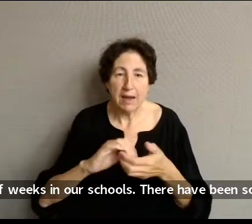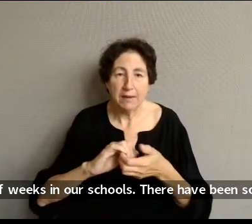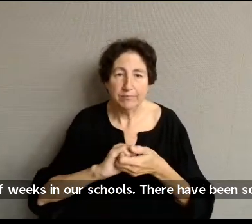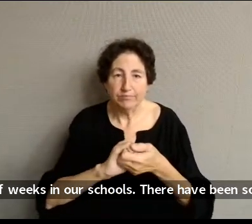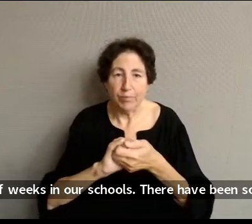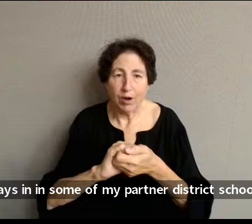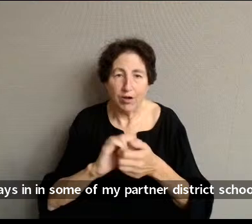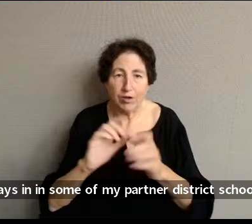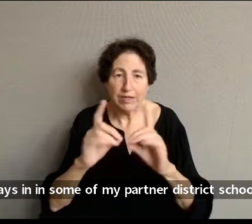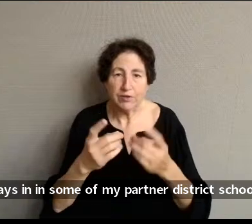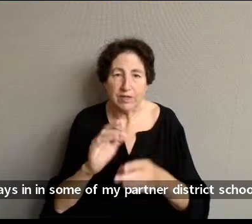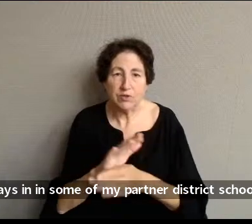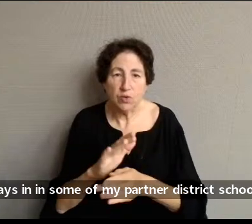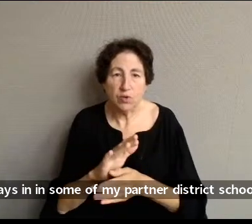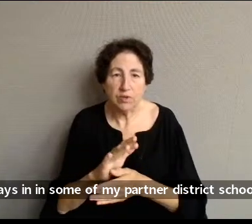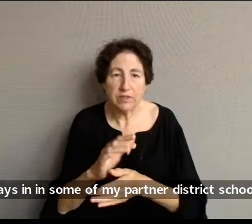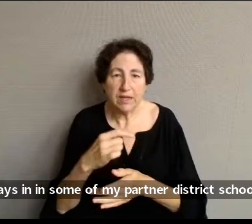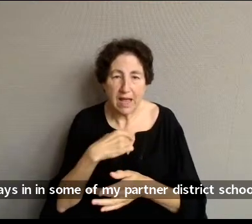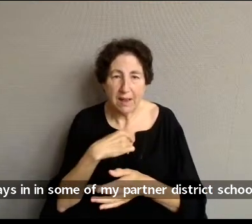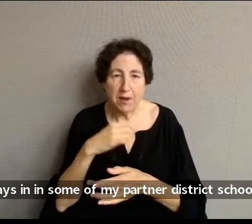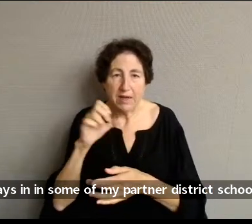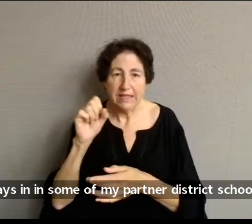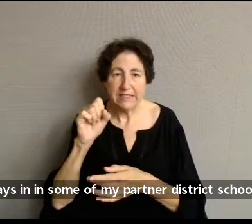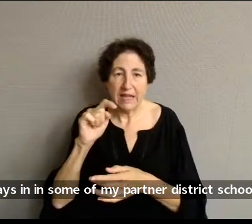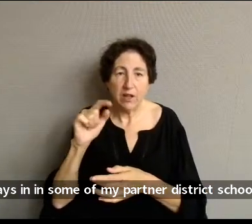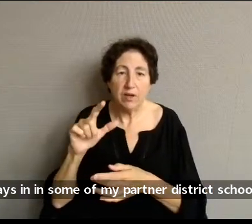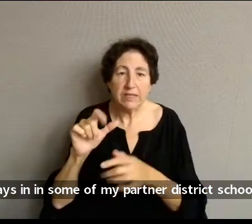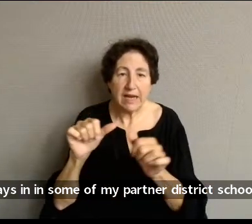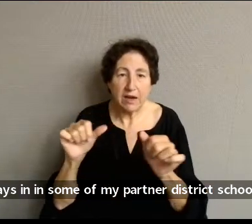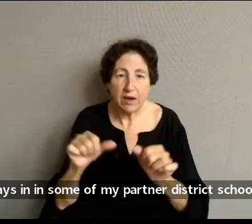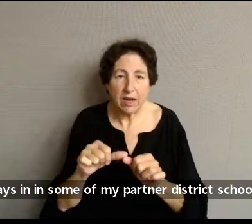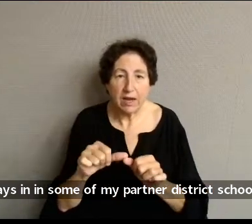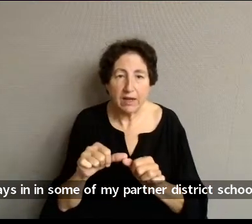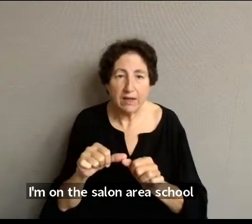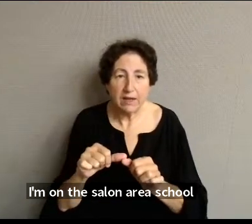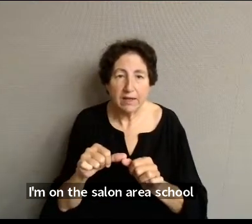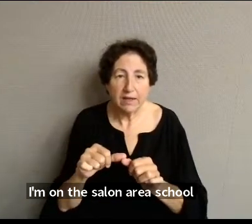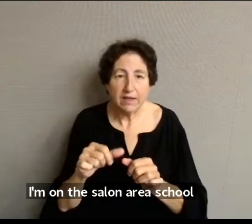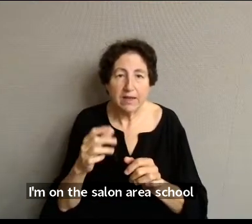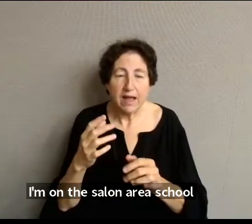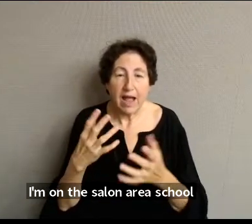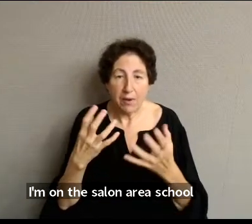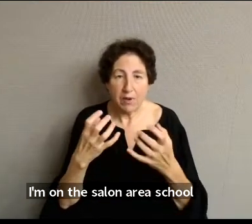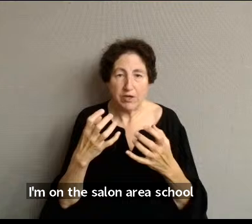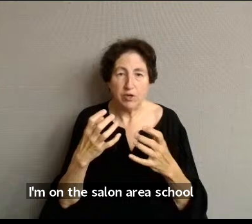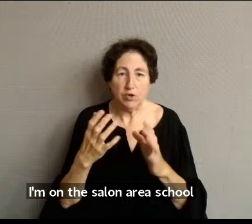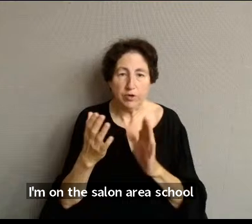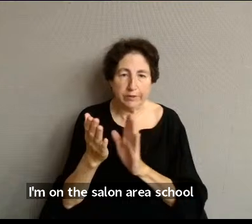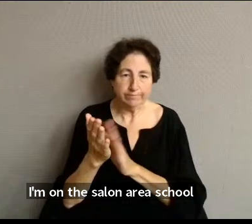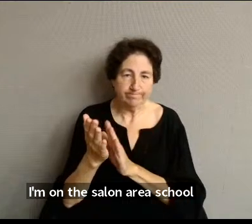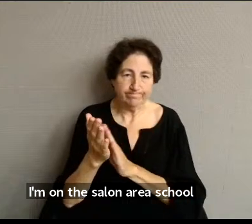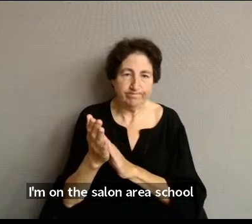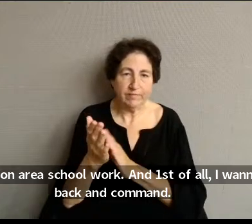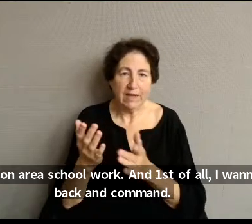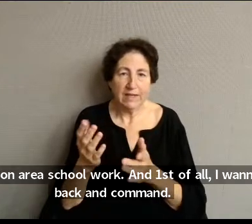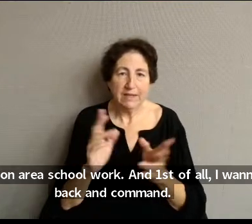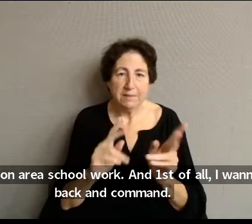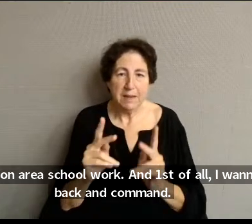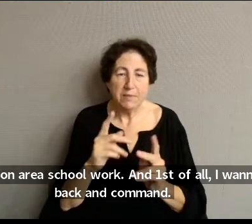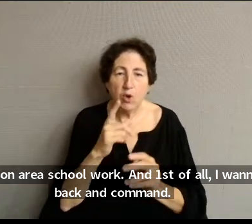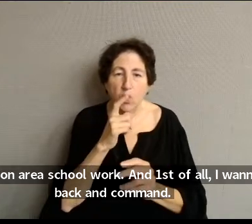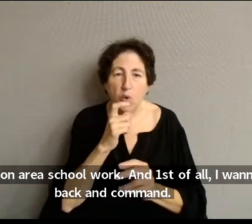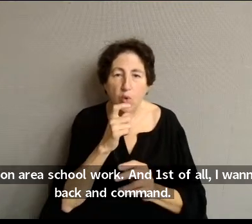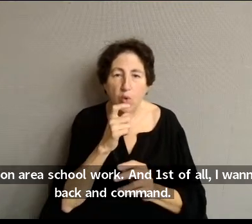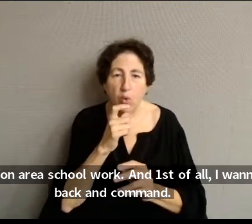schools. I'm on the St. Louis area school board, and first of all, I want to go back and commend those people